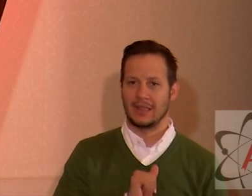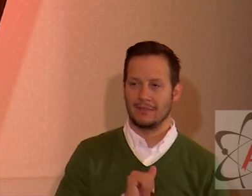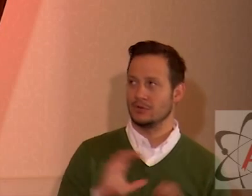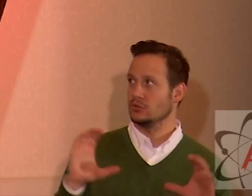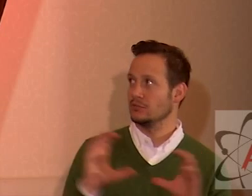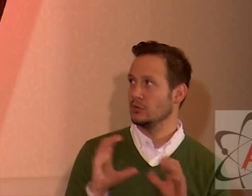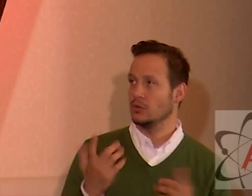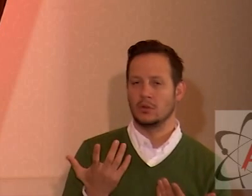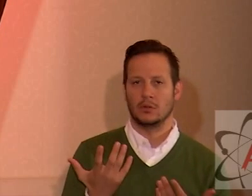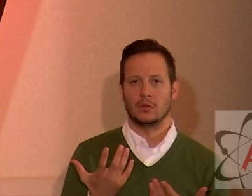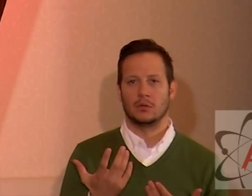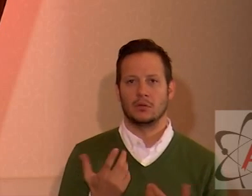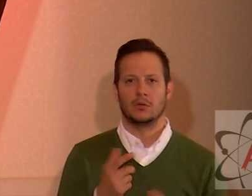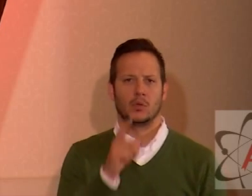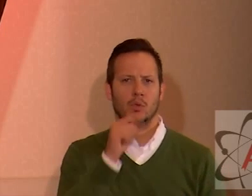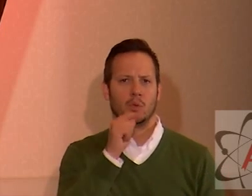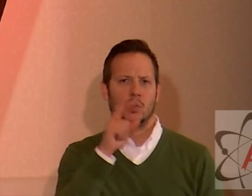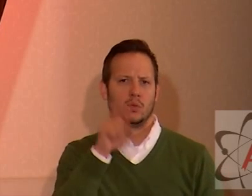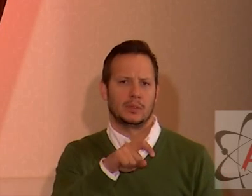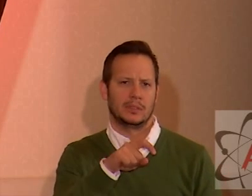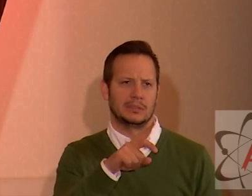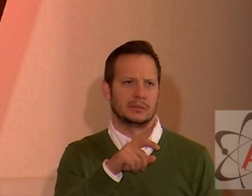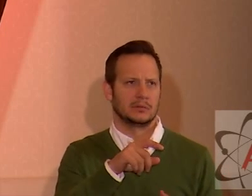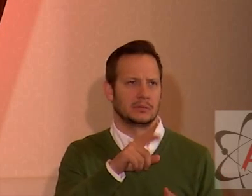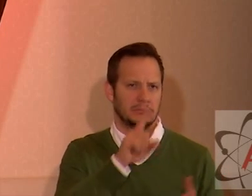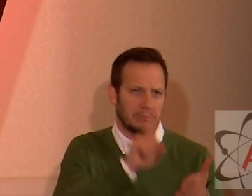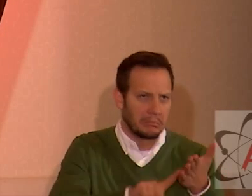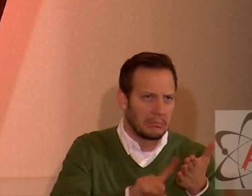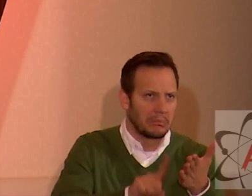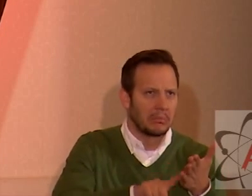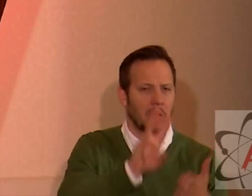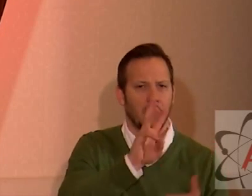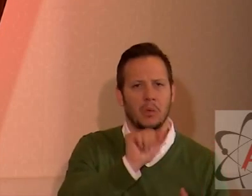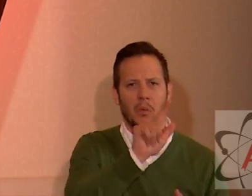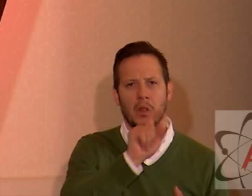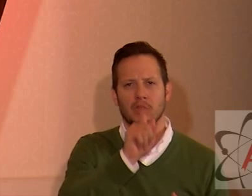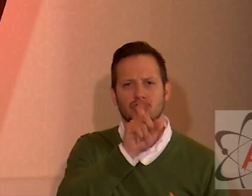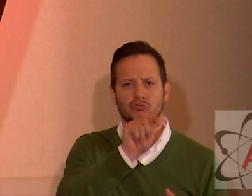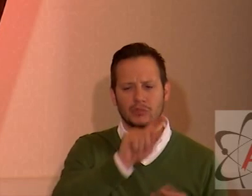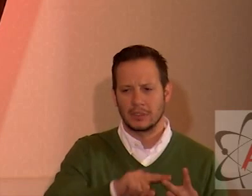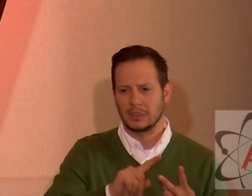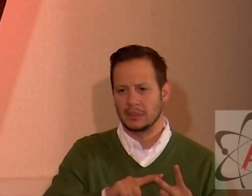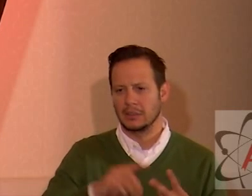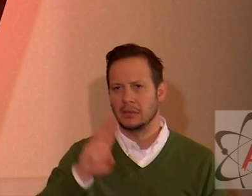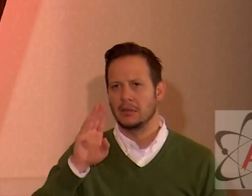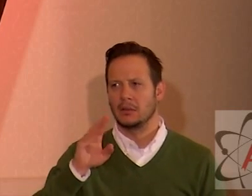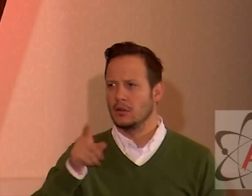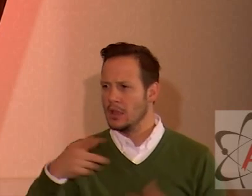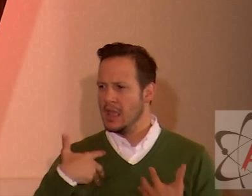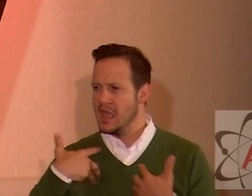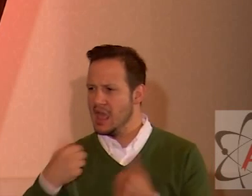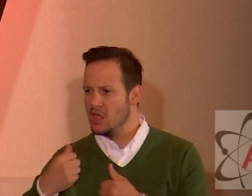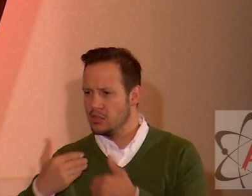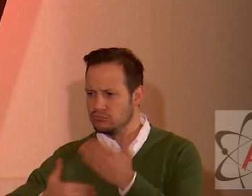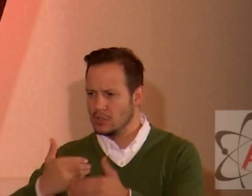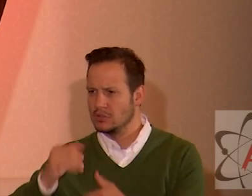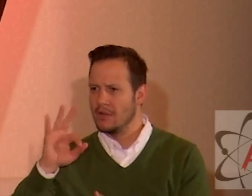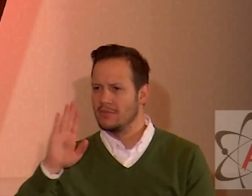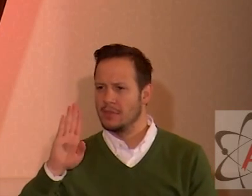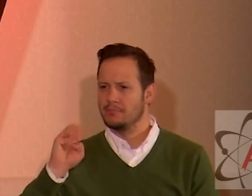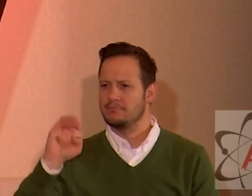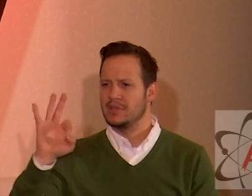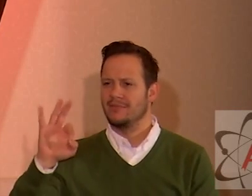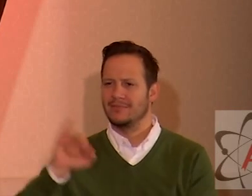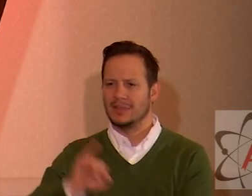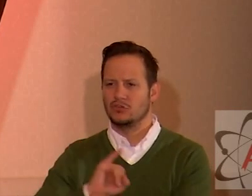Self-certification. See, who needs to examine the books of Wall Street, the procedures, the health of the beef industry in America? We could just ask